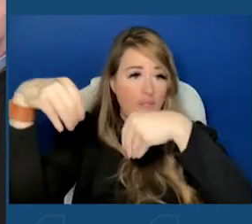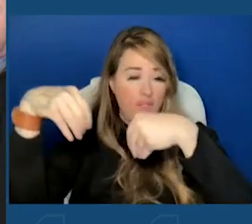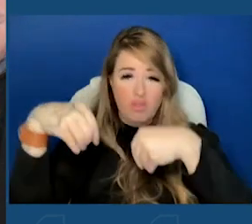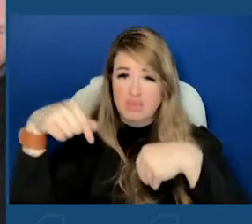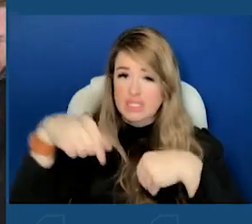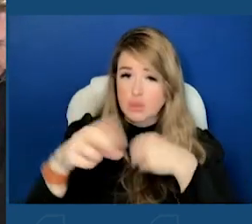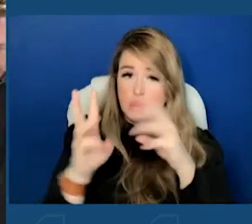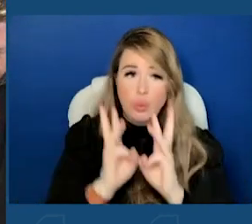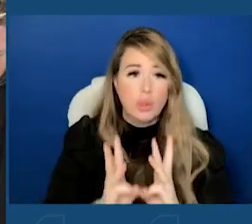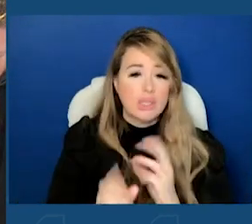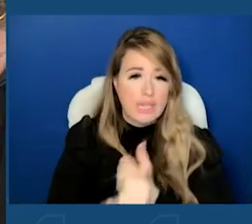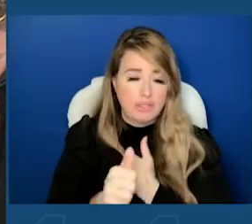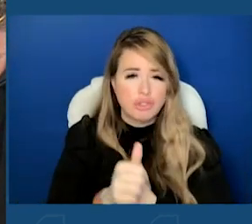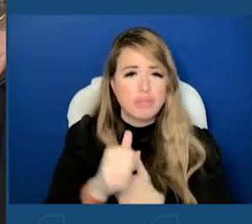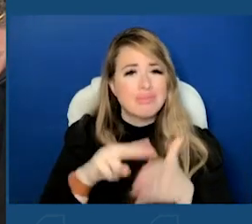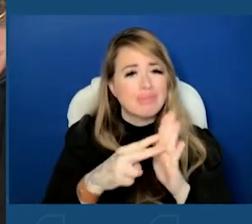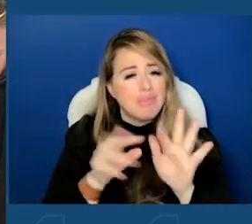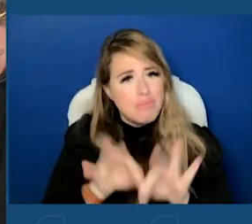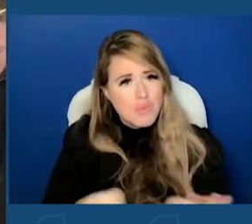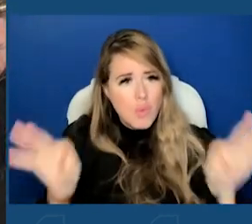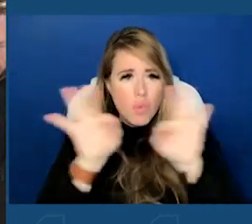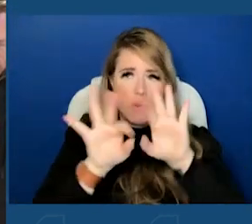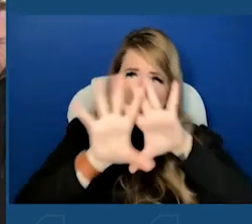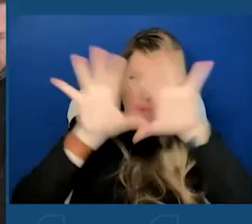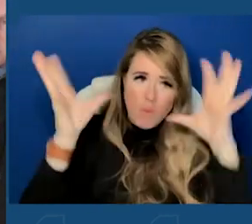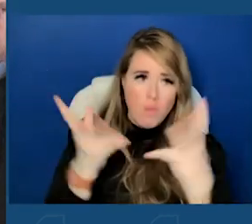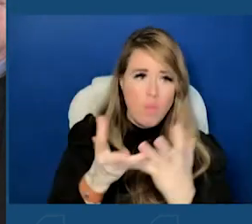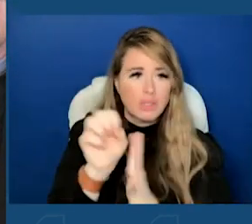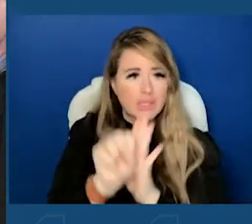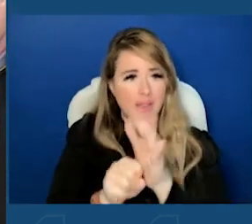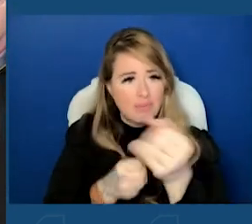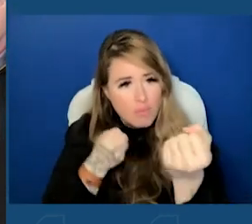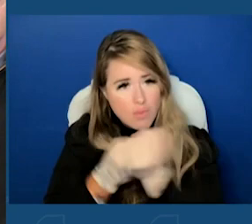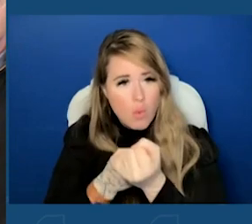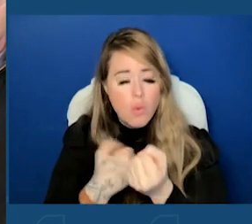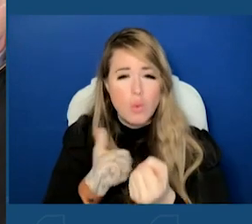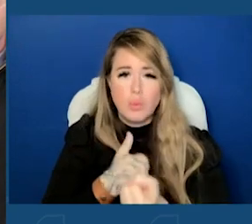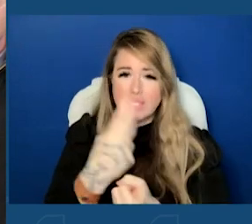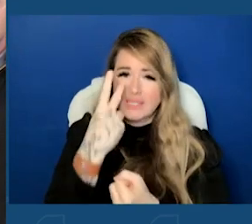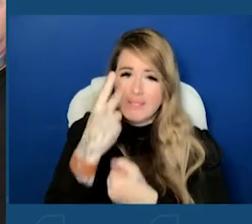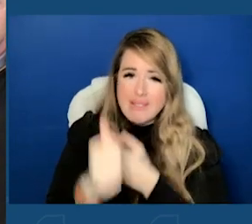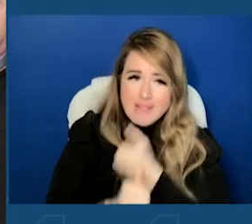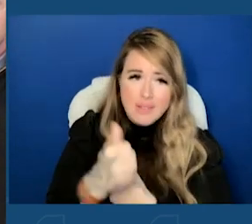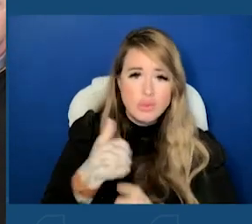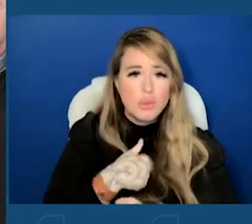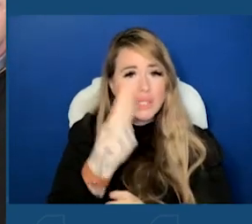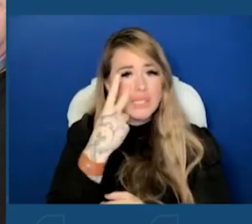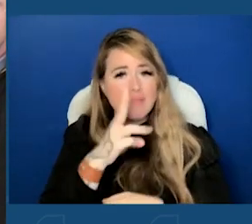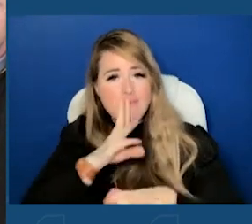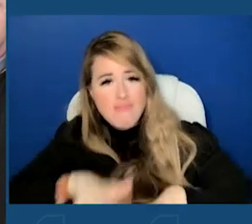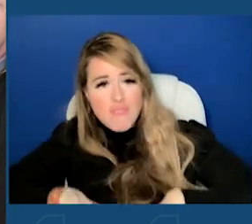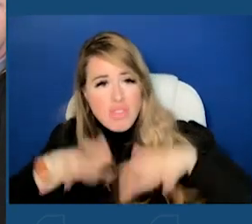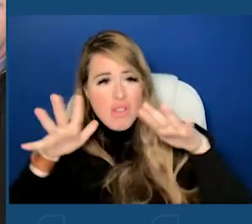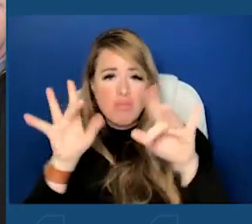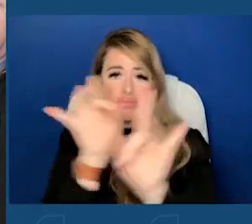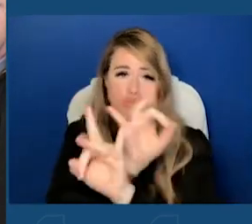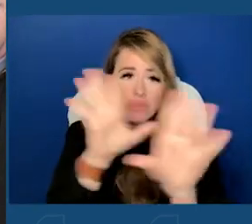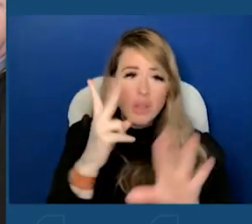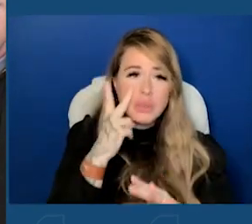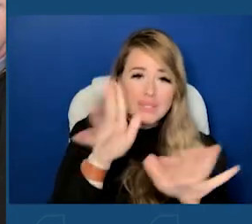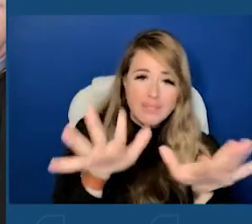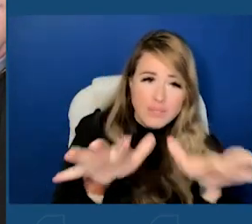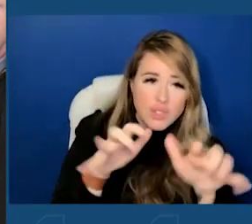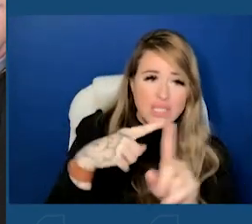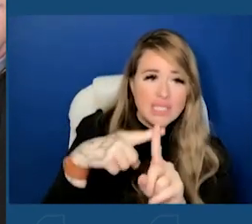coming together. This was an all-hazards event in the city. We saw severe flooding here and then freezing